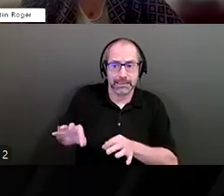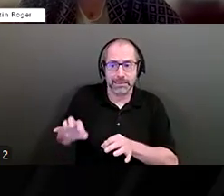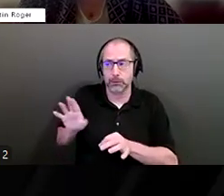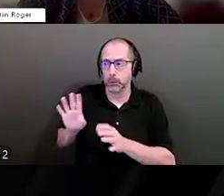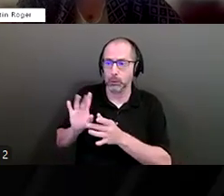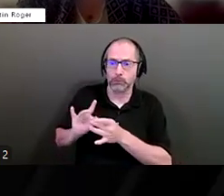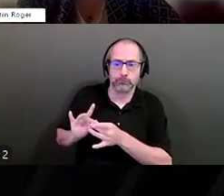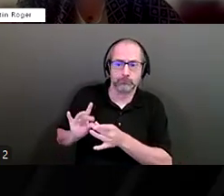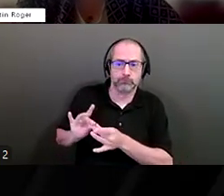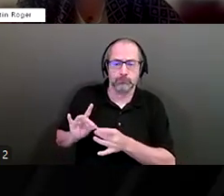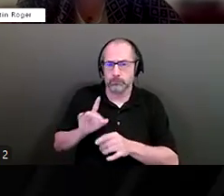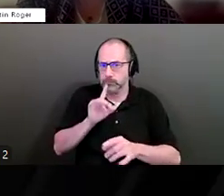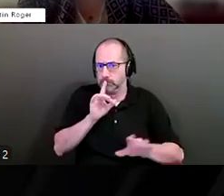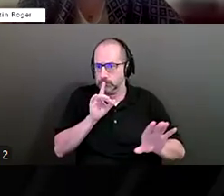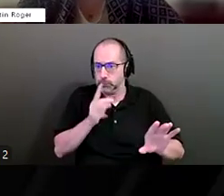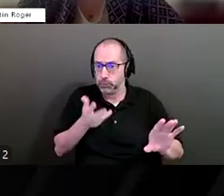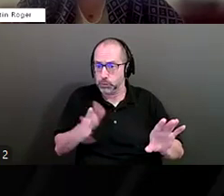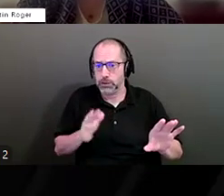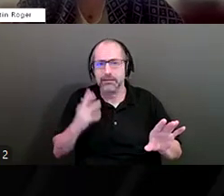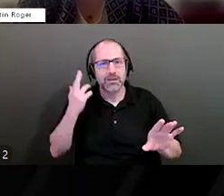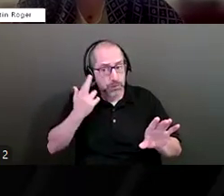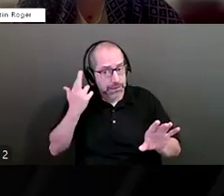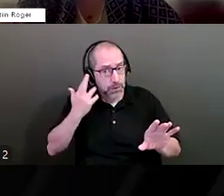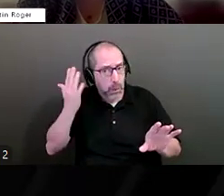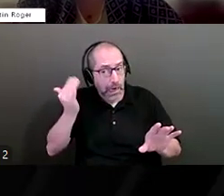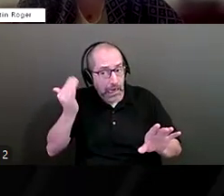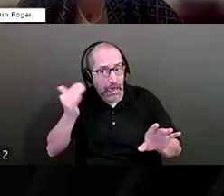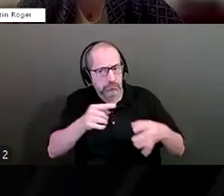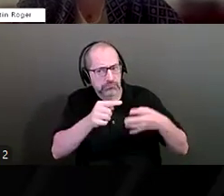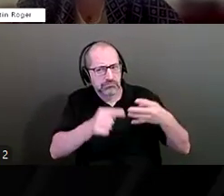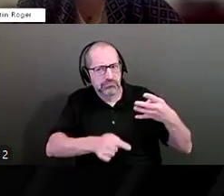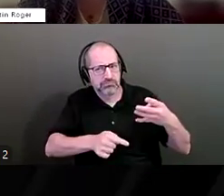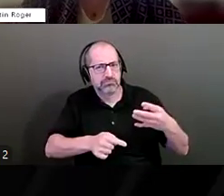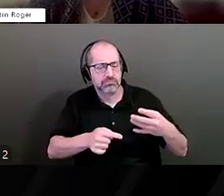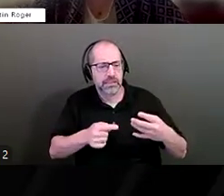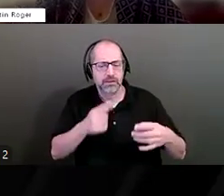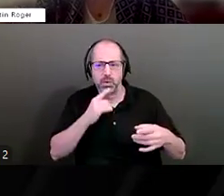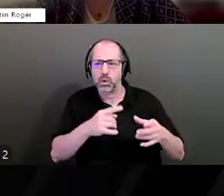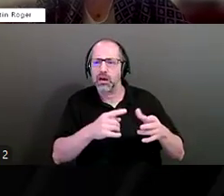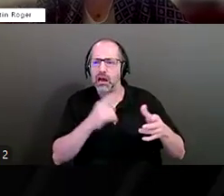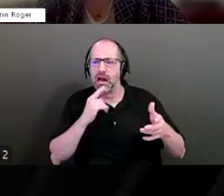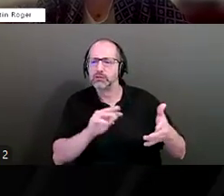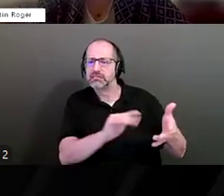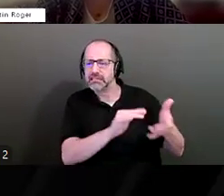And I'll share a little bit from the literature, and then I'll share a little bit about the study that we